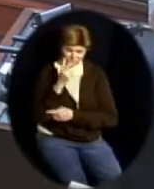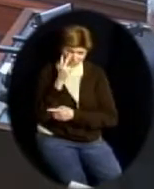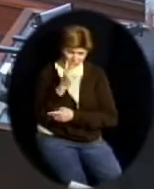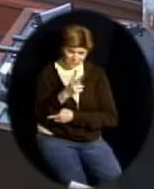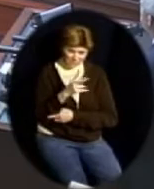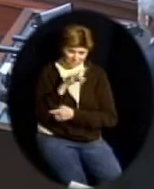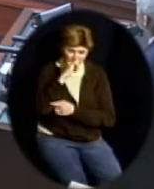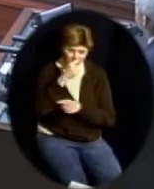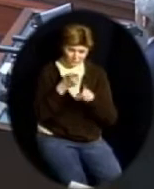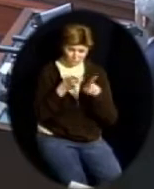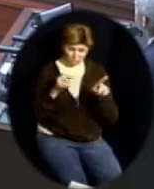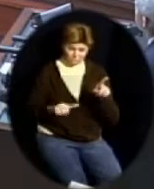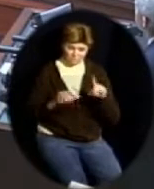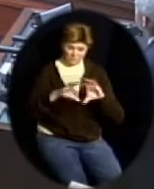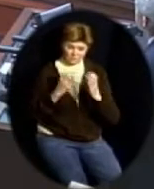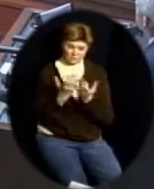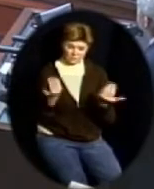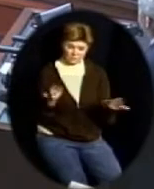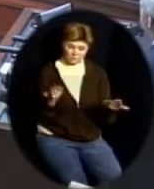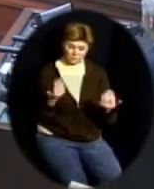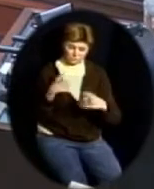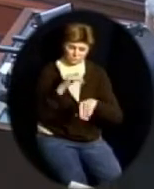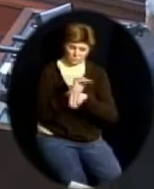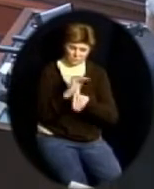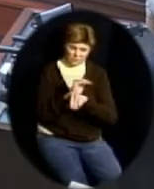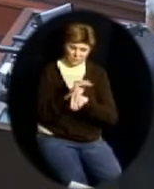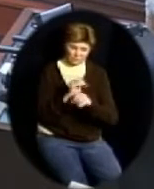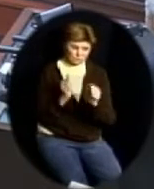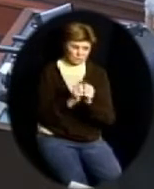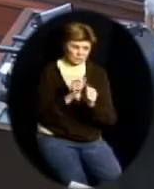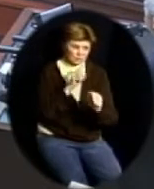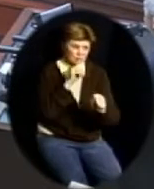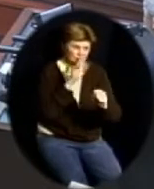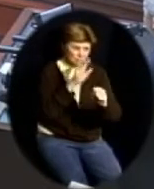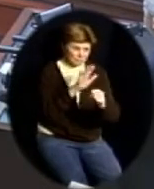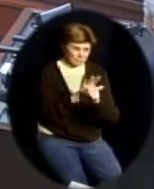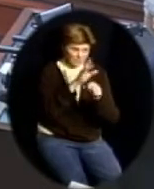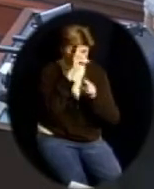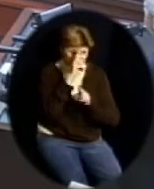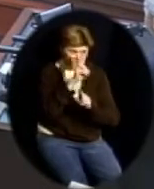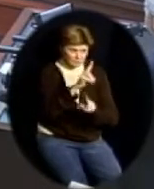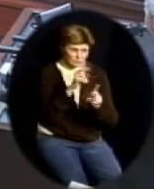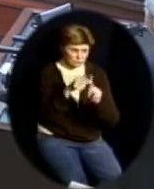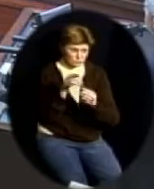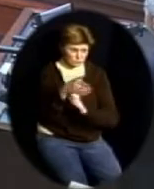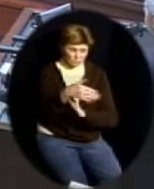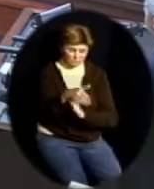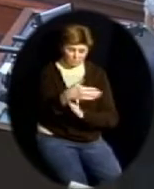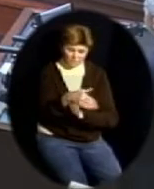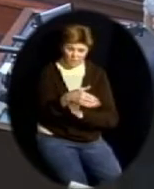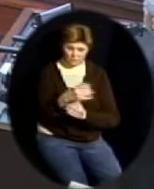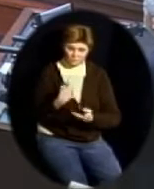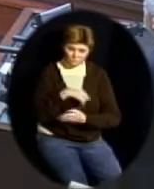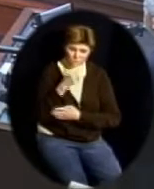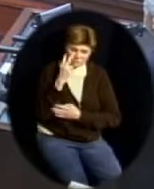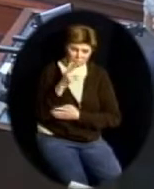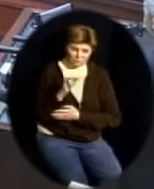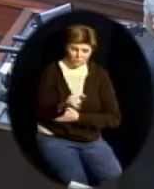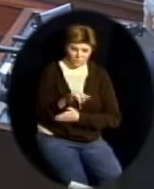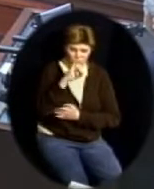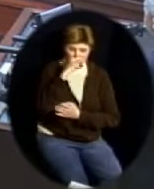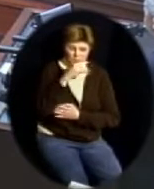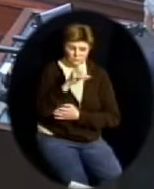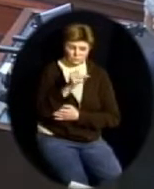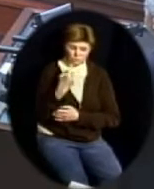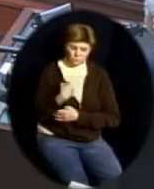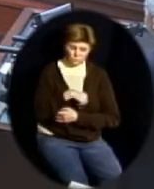probably coming in just like that. And some additional students that are probably coming in from a development. So growth is built into